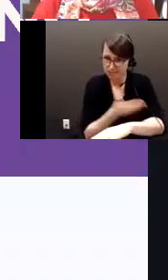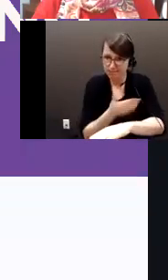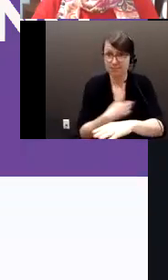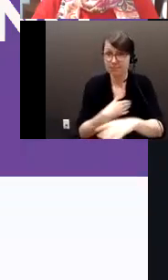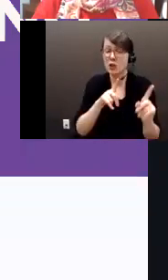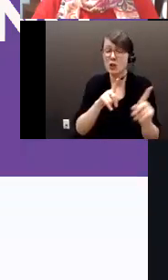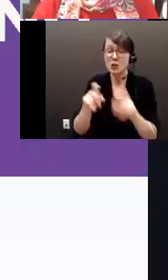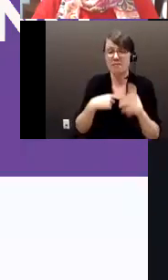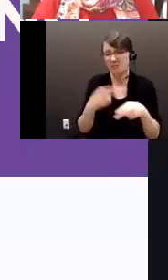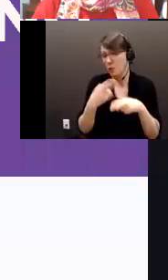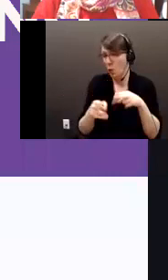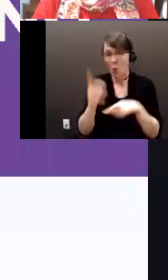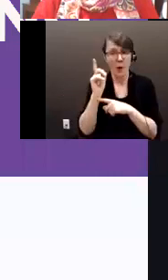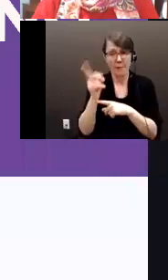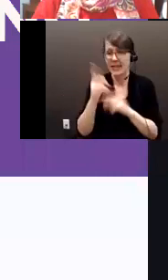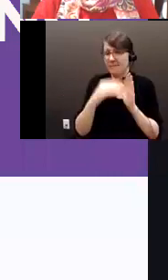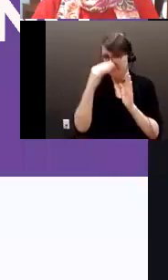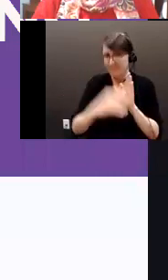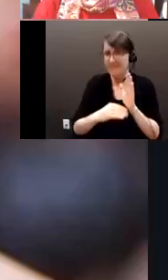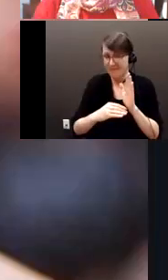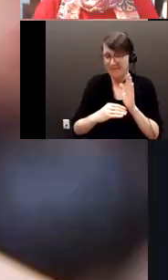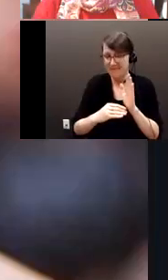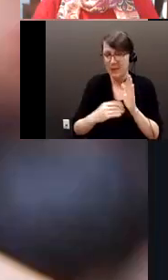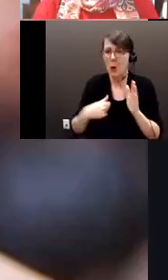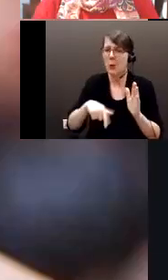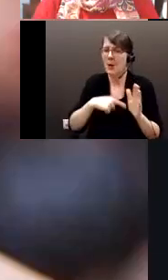I encourage you to fill out the evaluation.